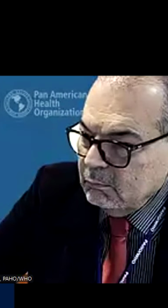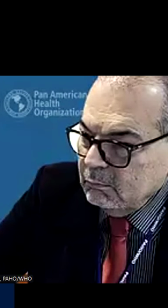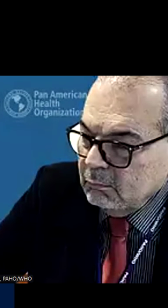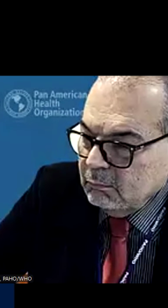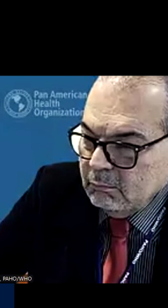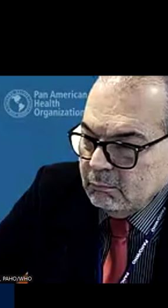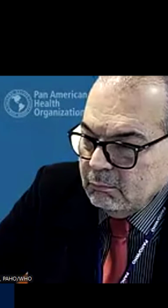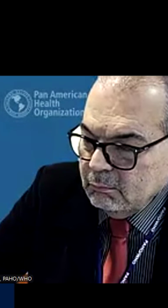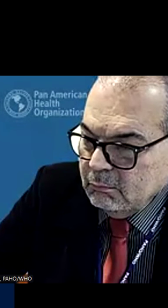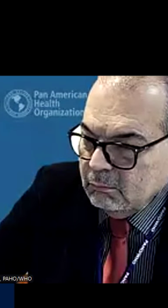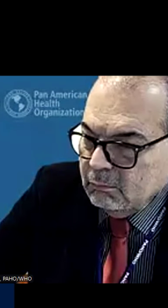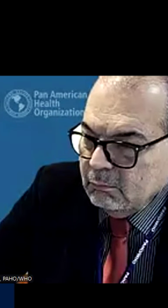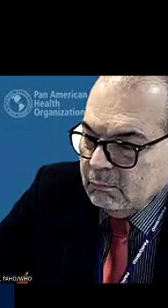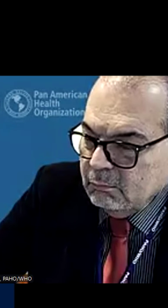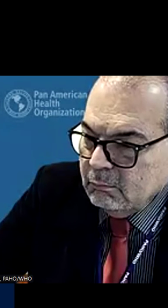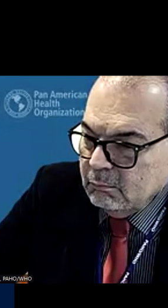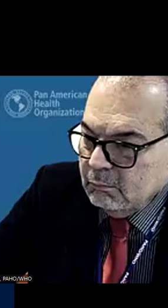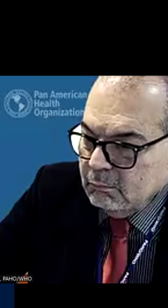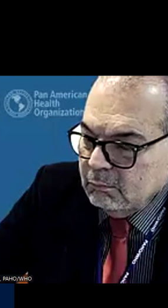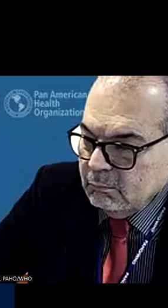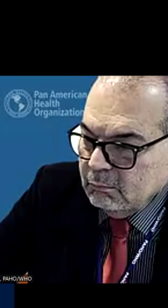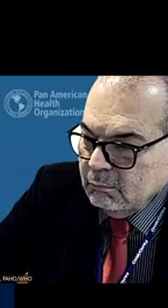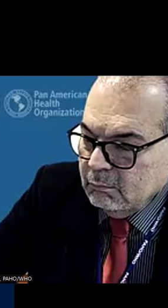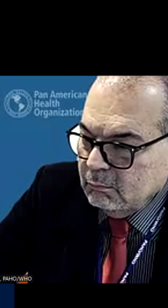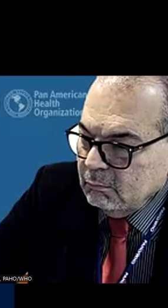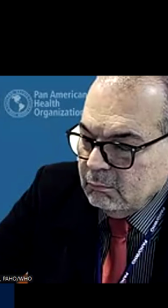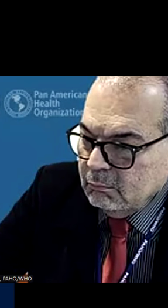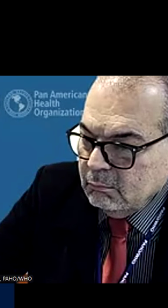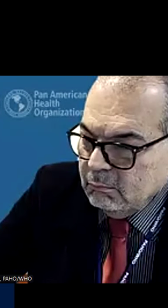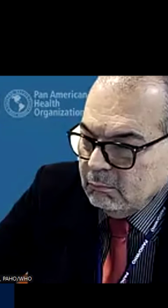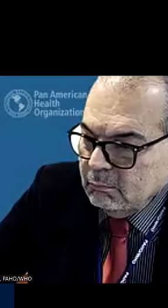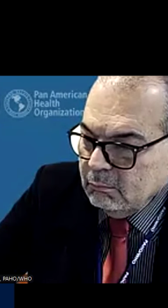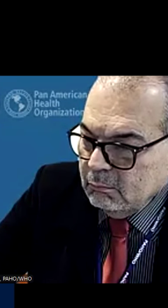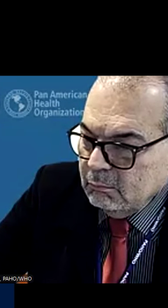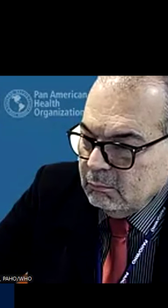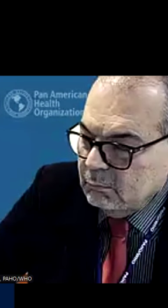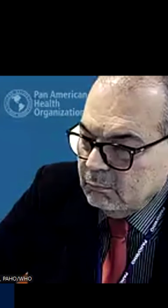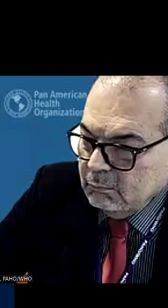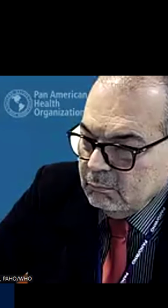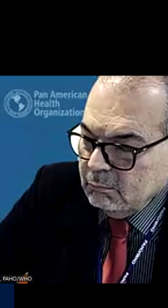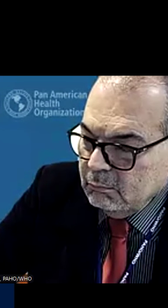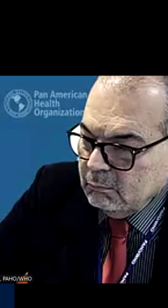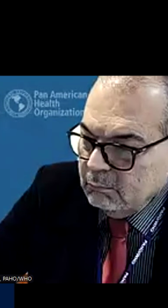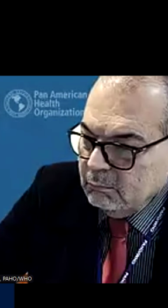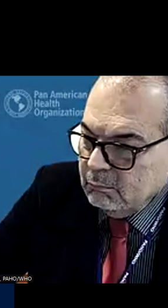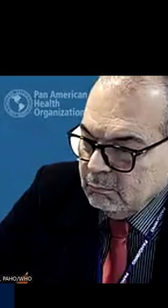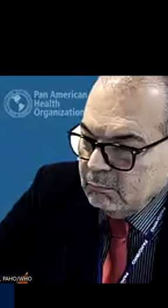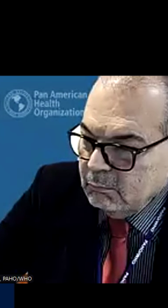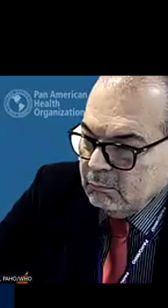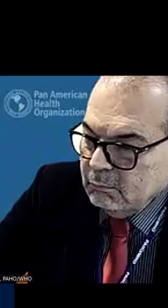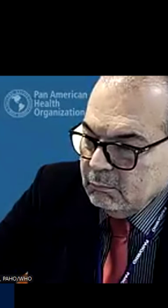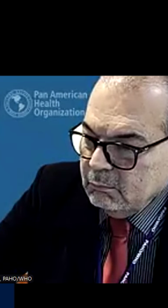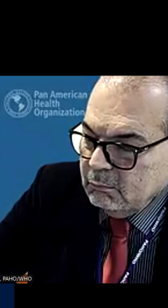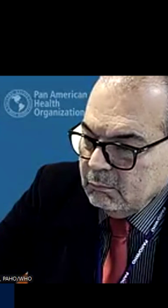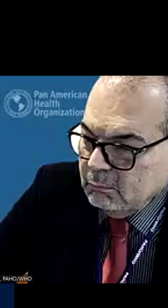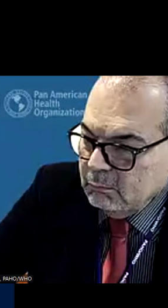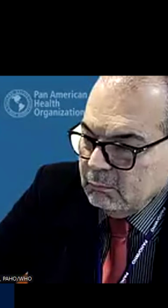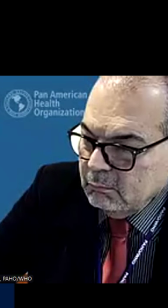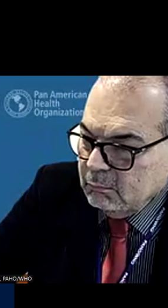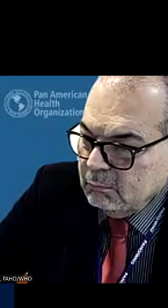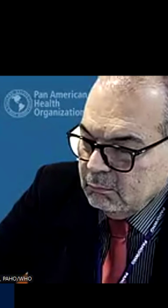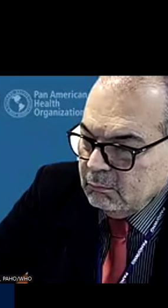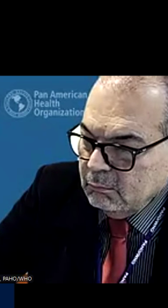need to bring those things closer, how we can build on this existing knowledge, which is so natural. This would be a real ecosystem.